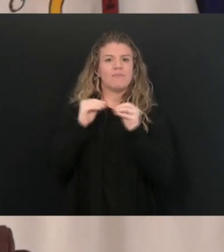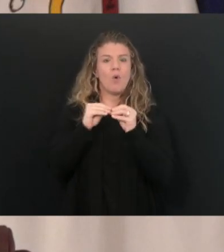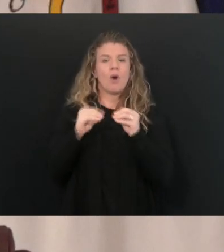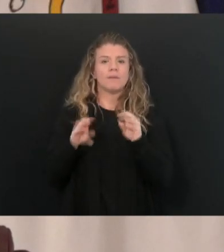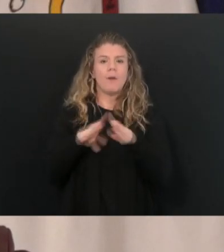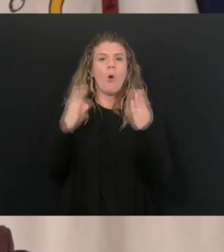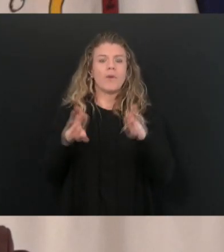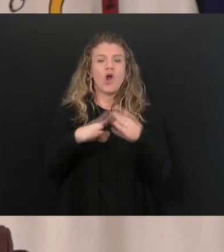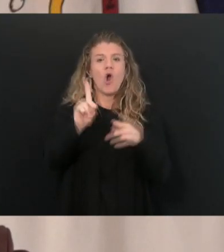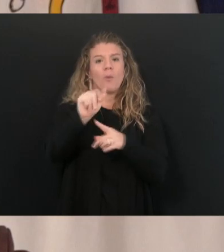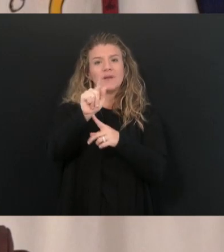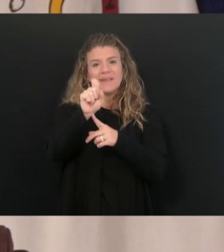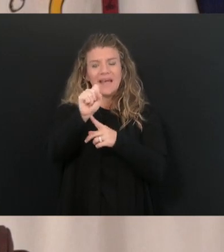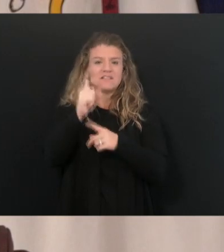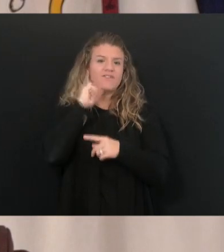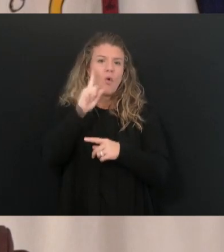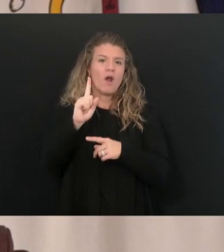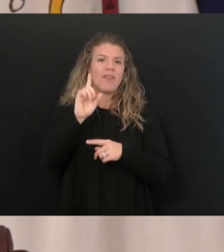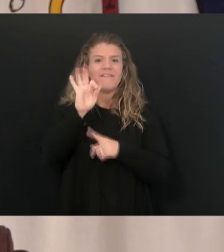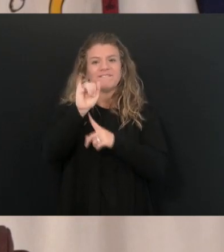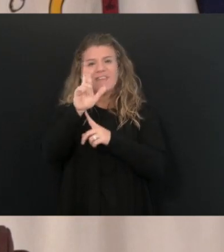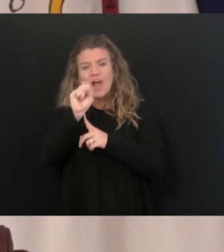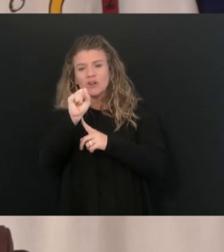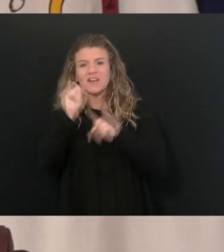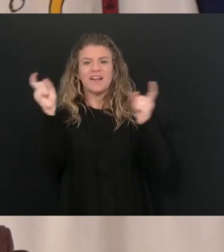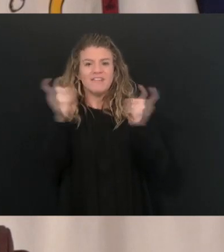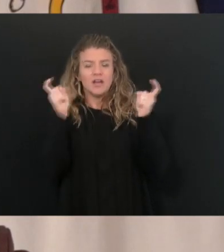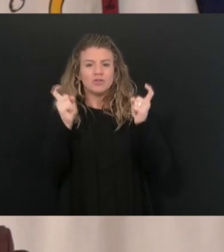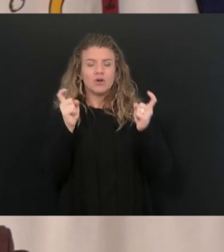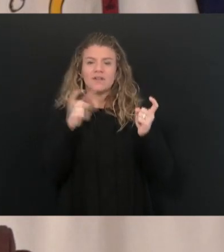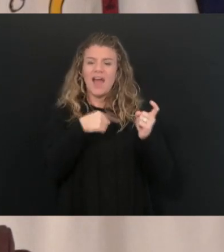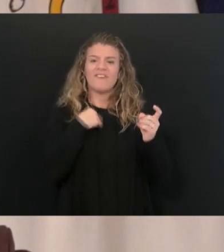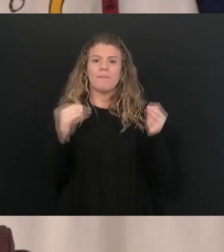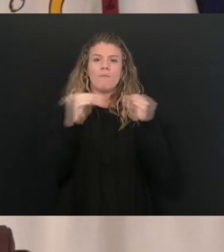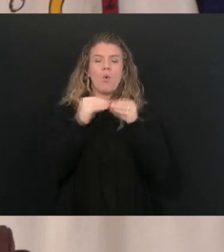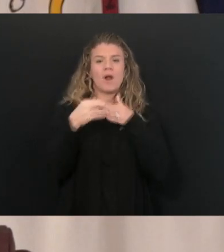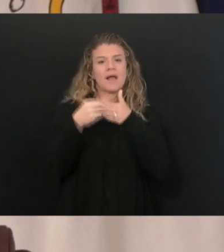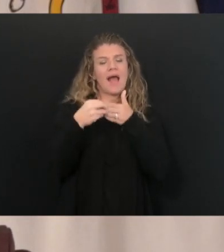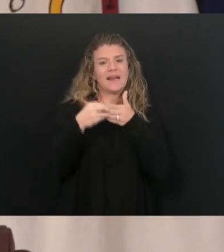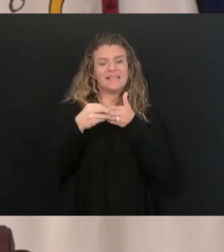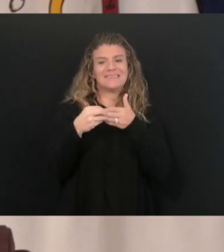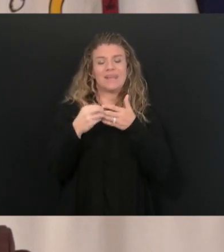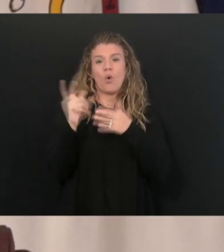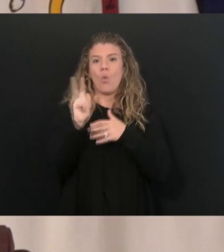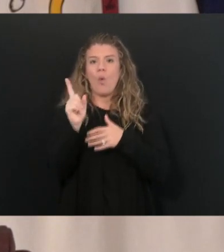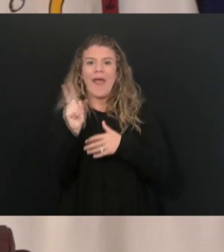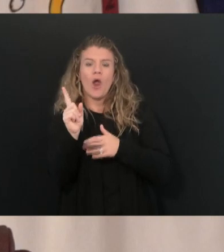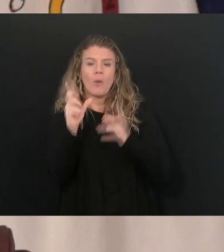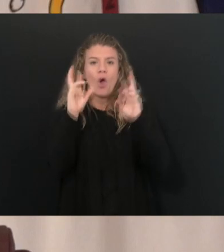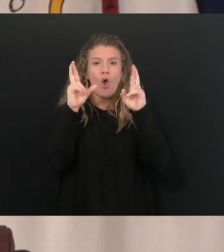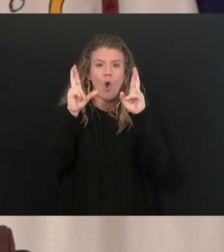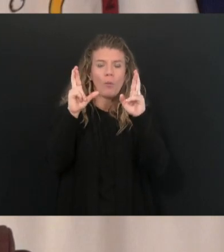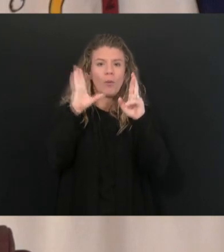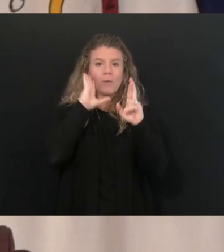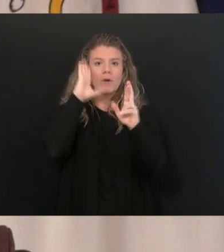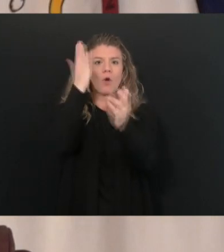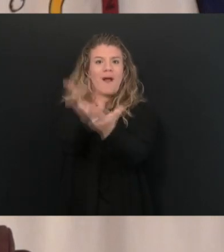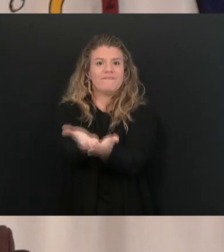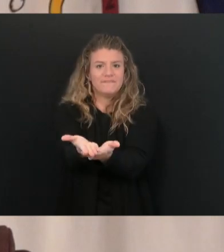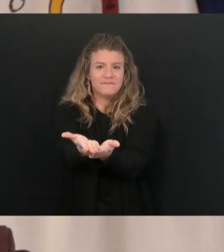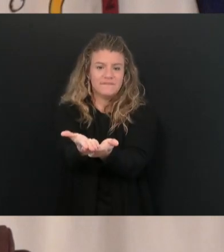some fairs and festivals, or more of a guidance as to where we're going to hope we're going to land.